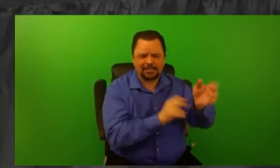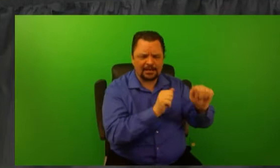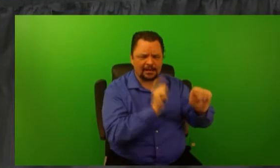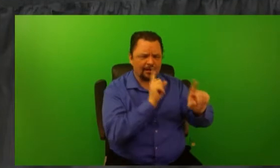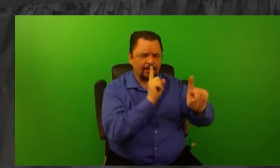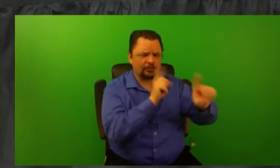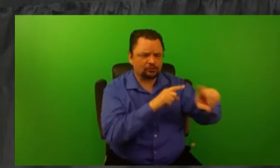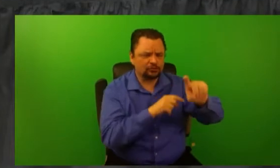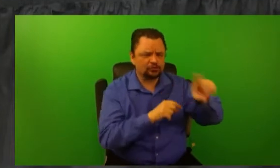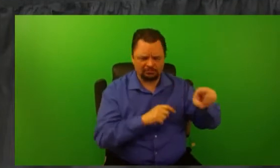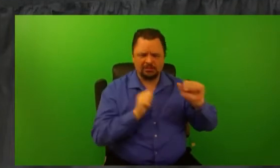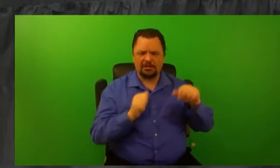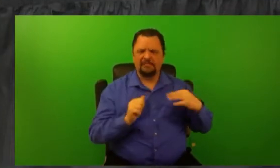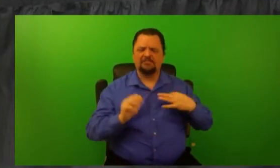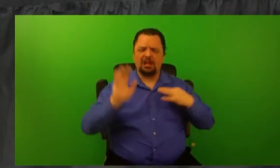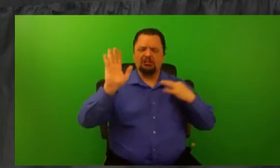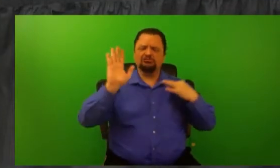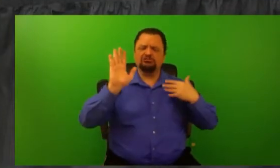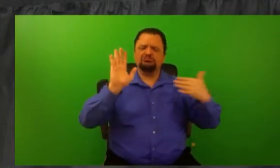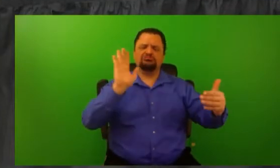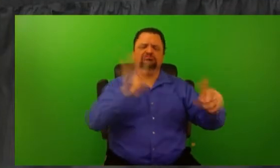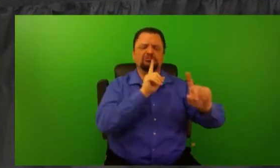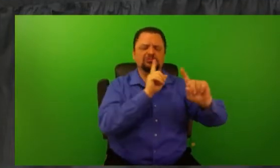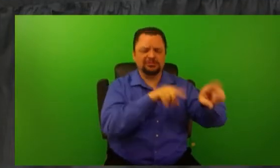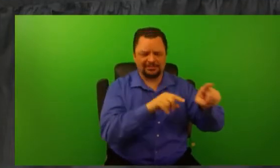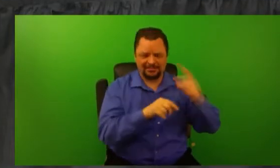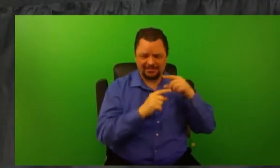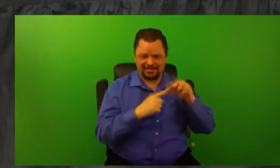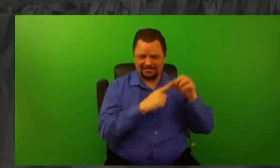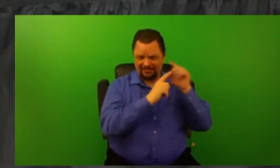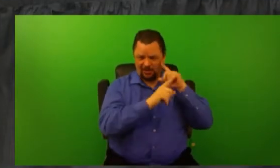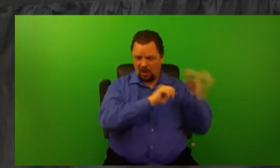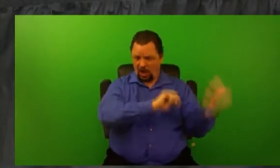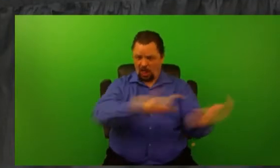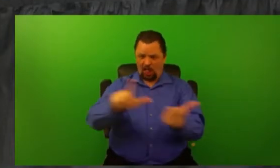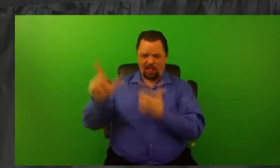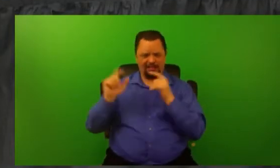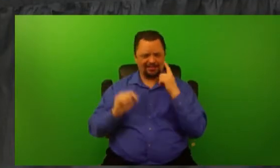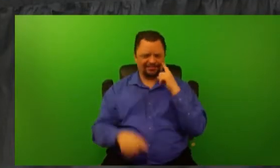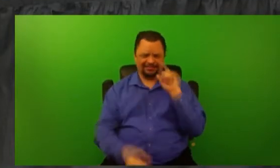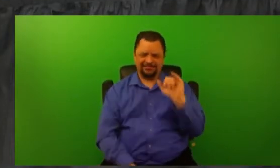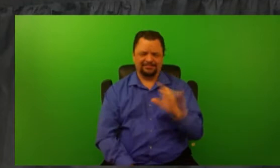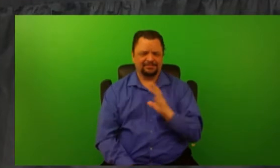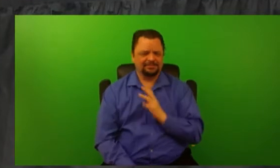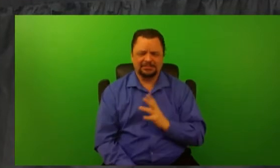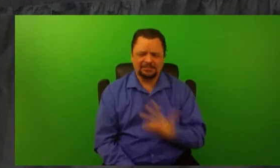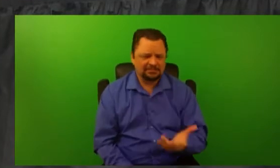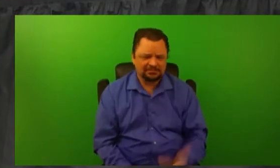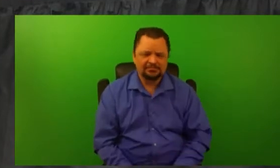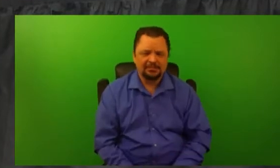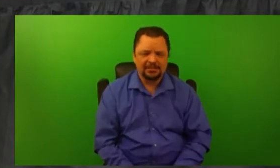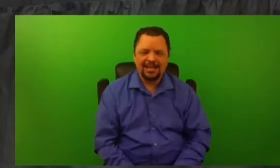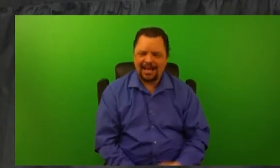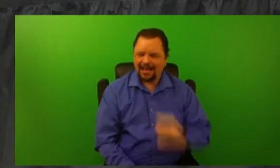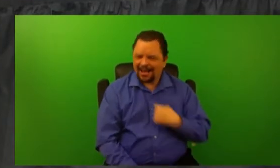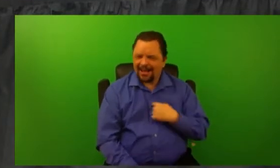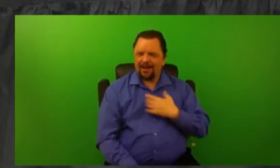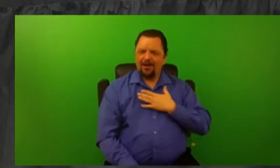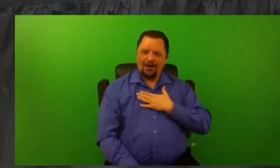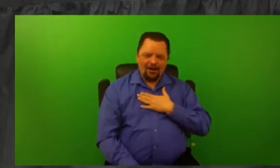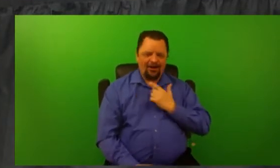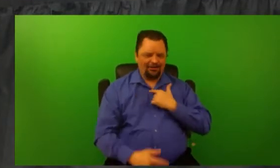and volunteer and address it directly. I think that's fine. Otherwise, I've been really quite pleased with